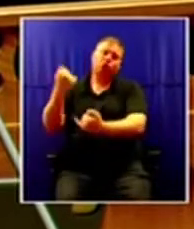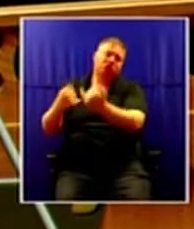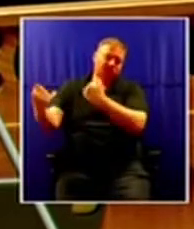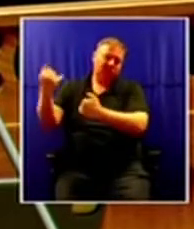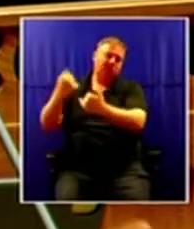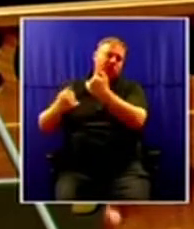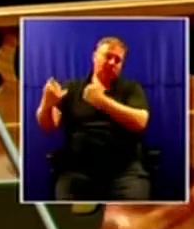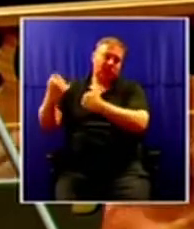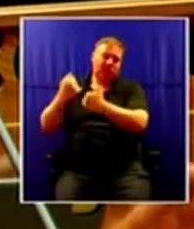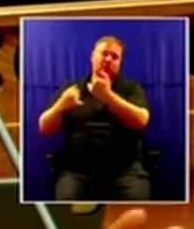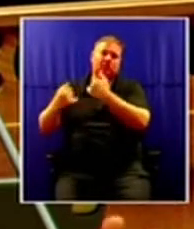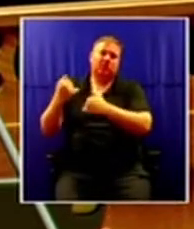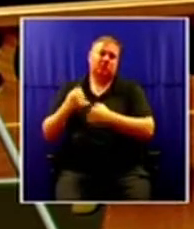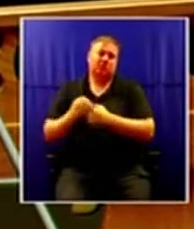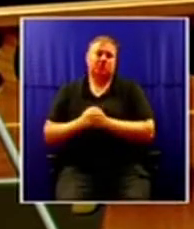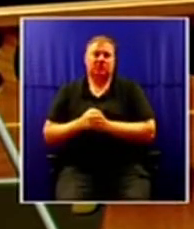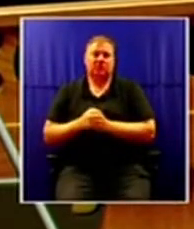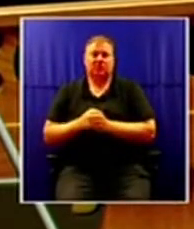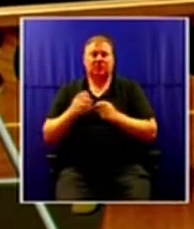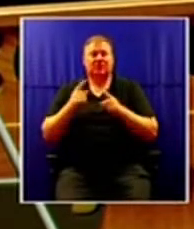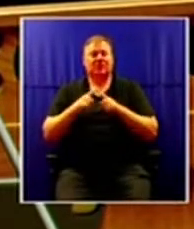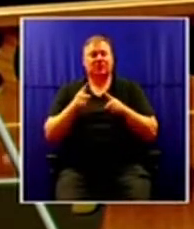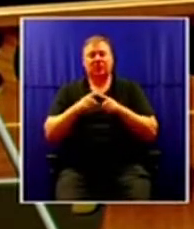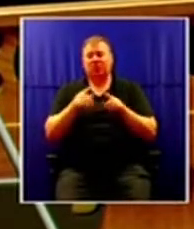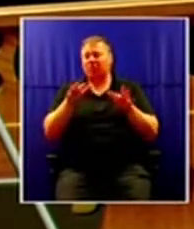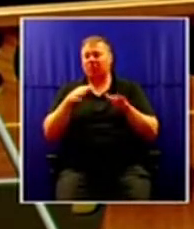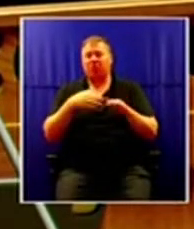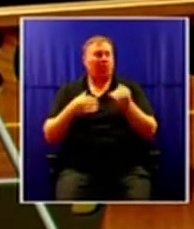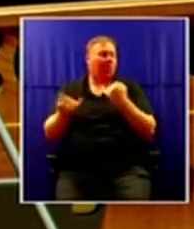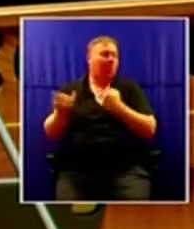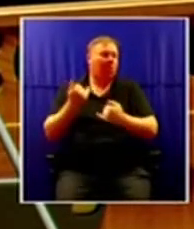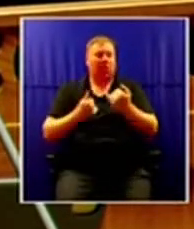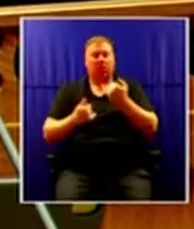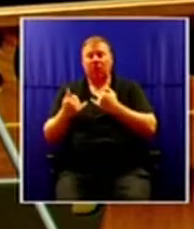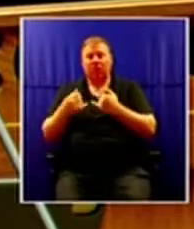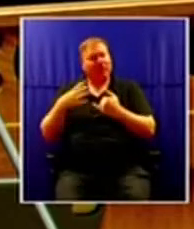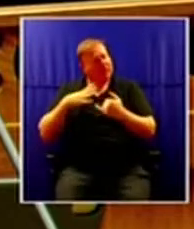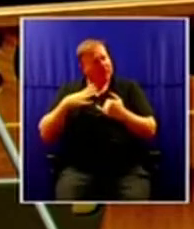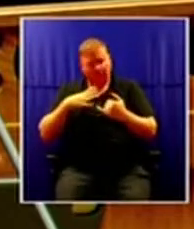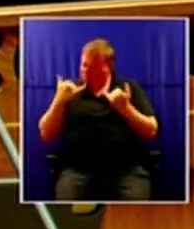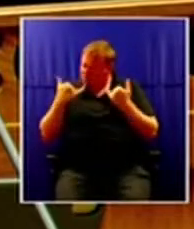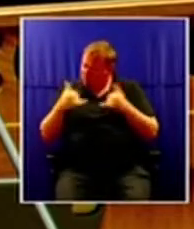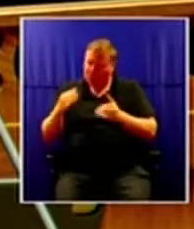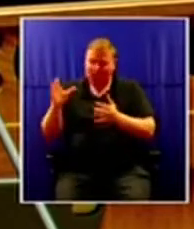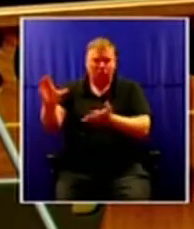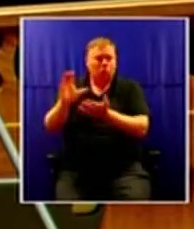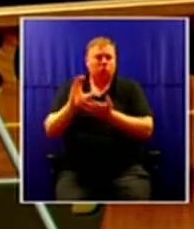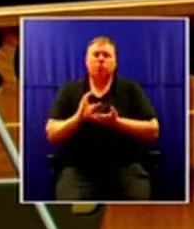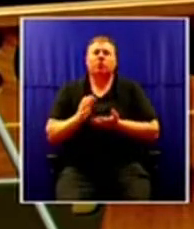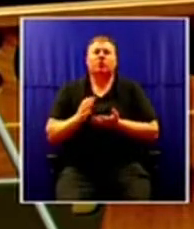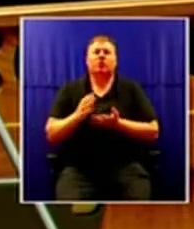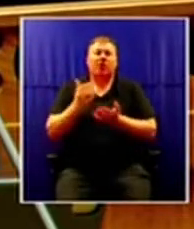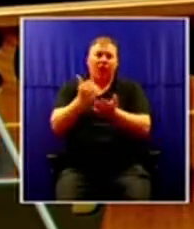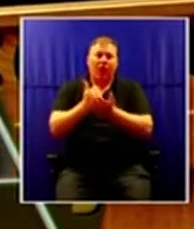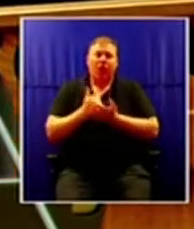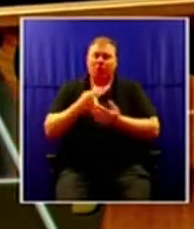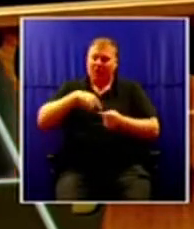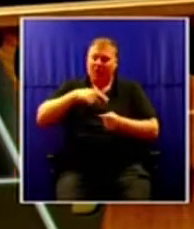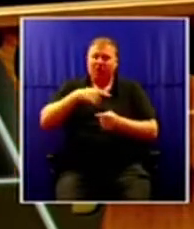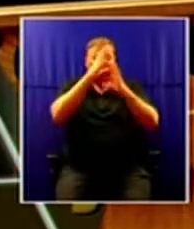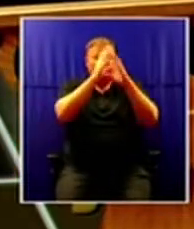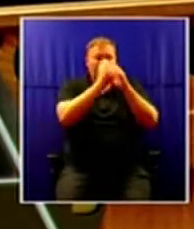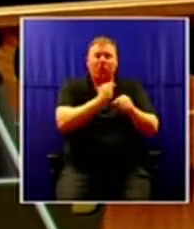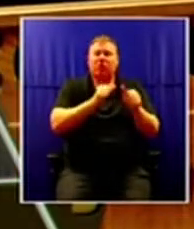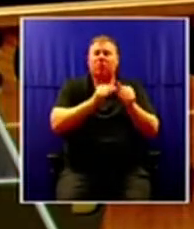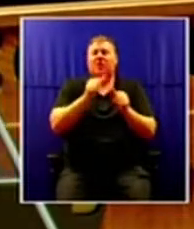from various role players have contributed to get us to be more focused. And the work that